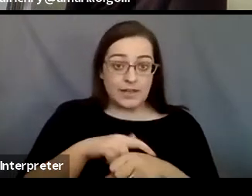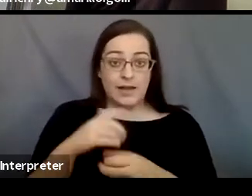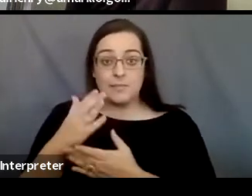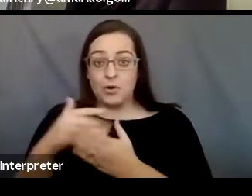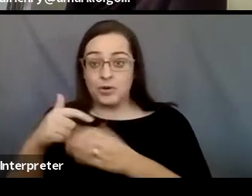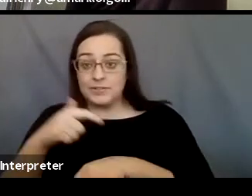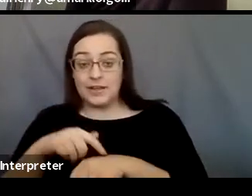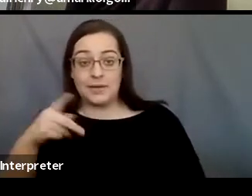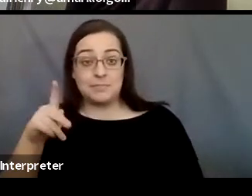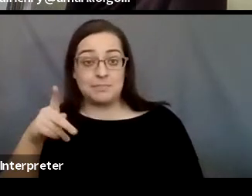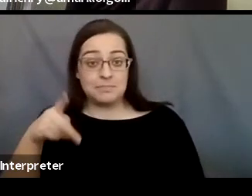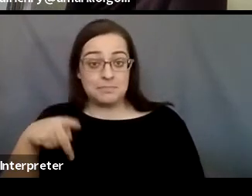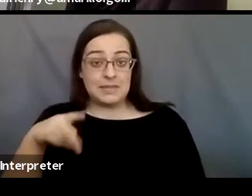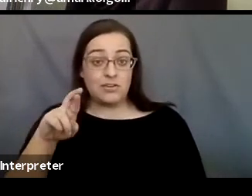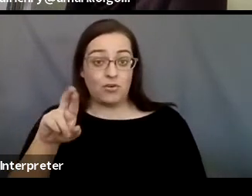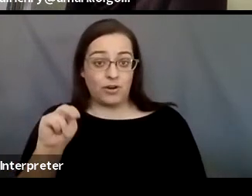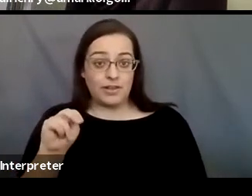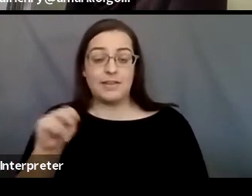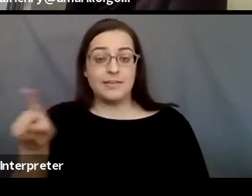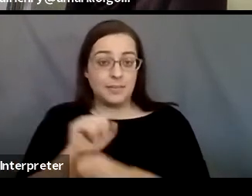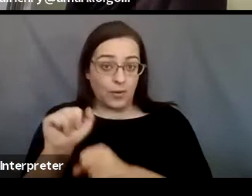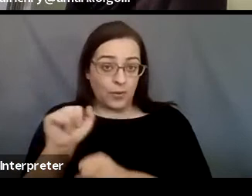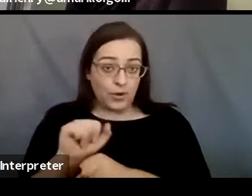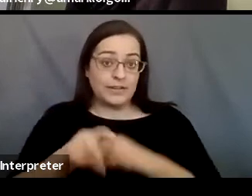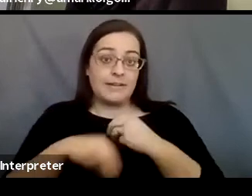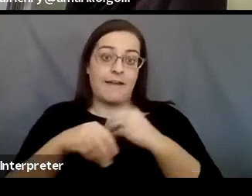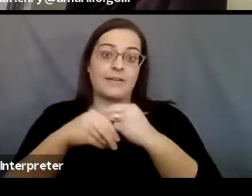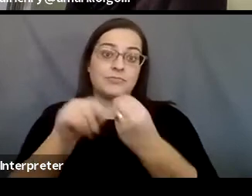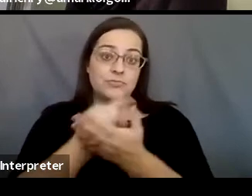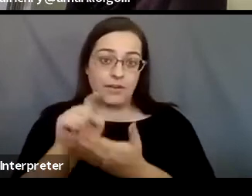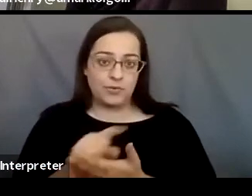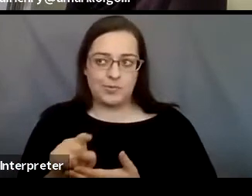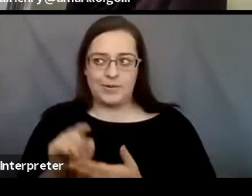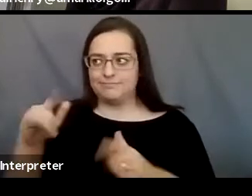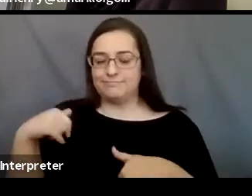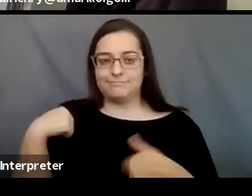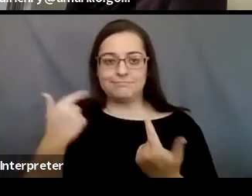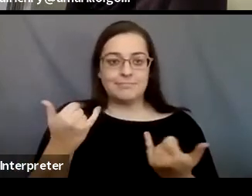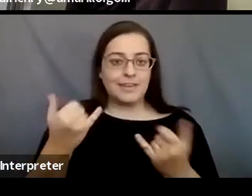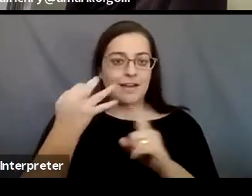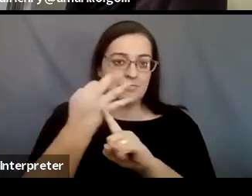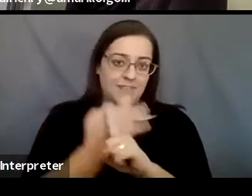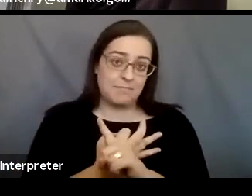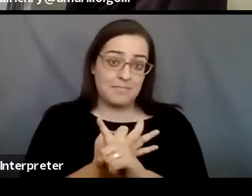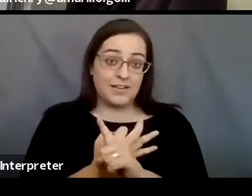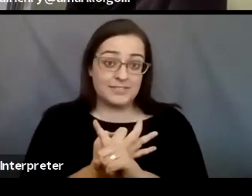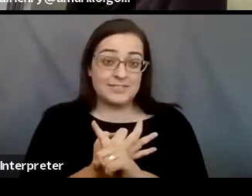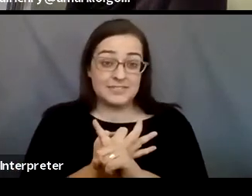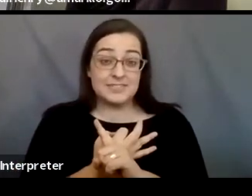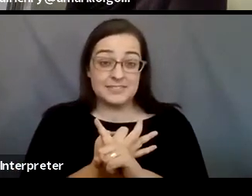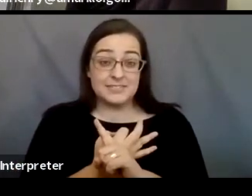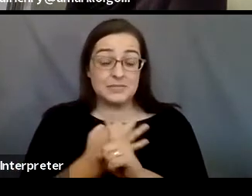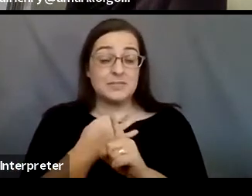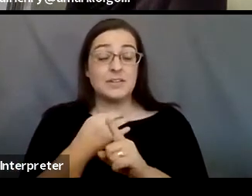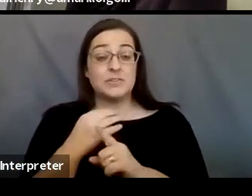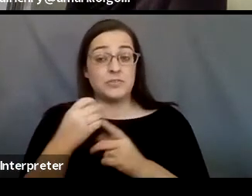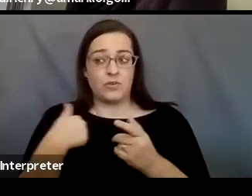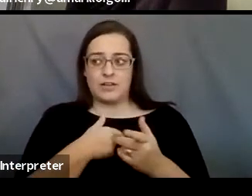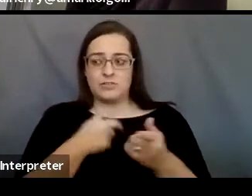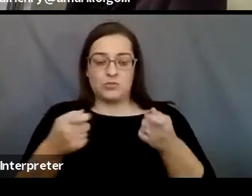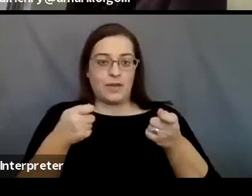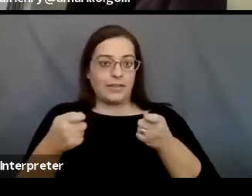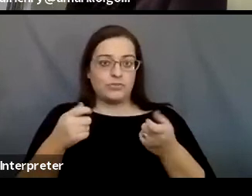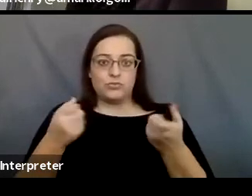PRN nurses working additional extra shifts, which they've been doing for 9 months or more for us to be able to handle this type